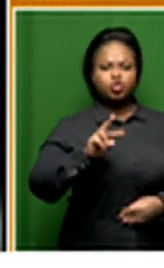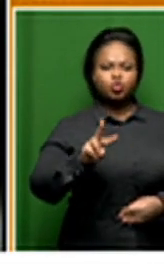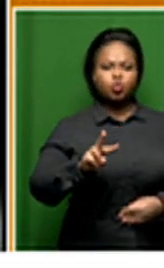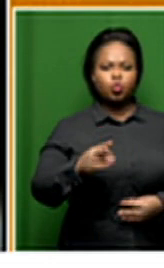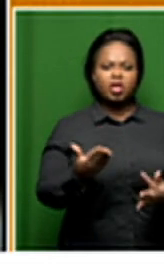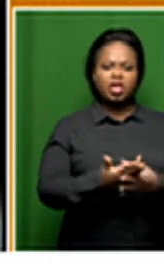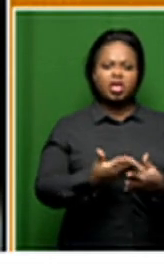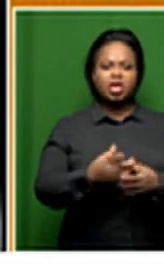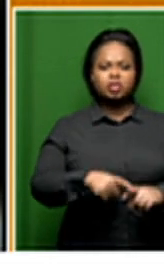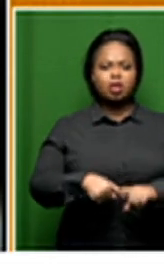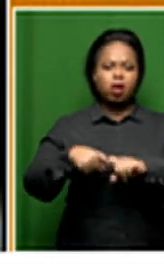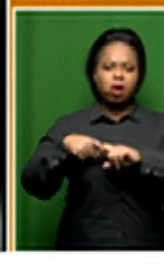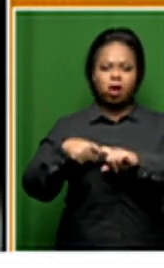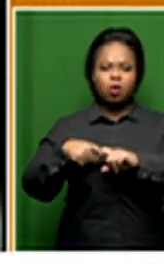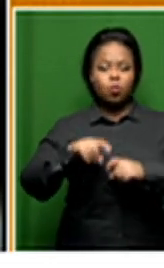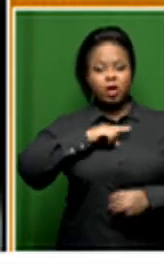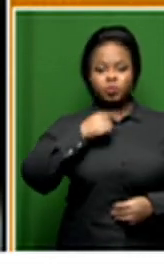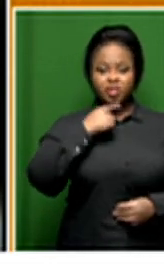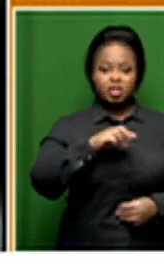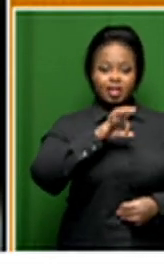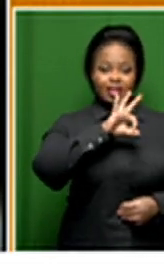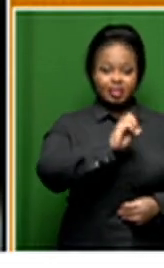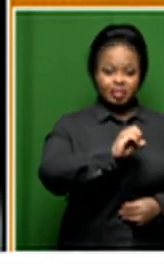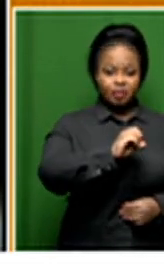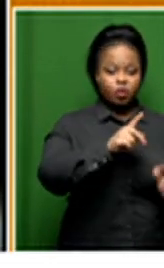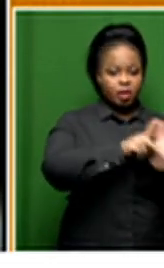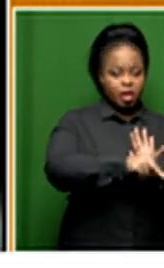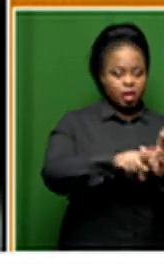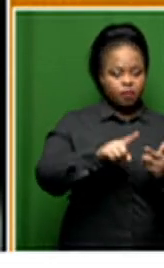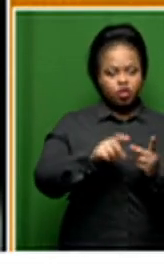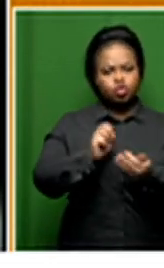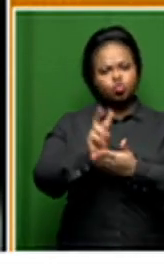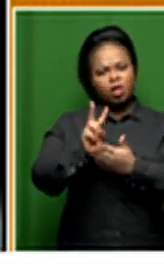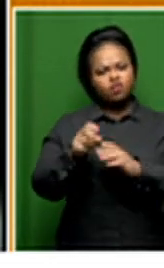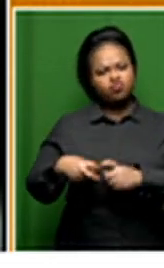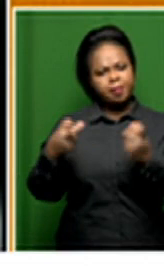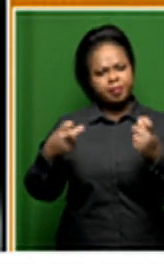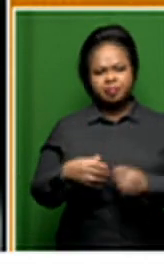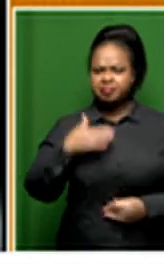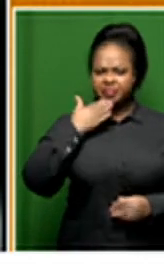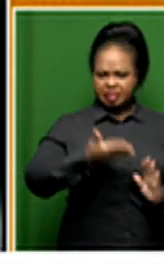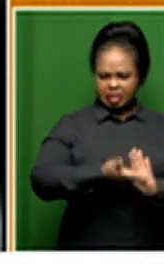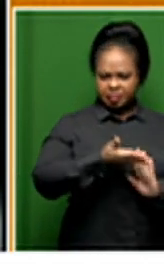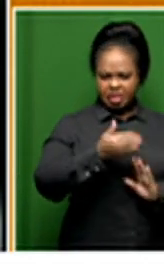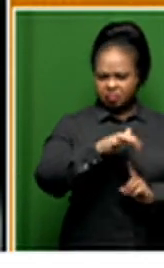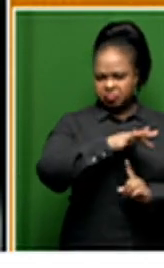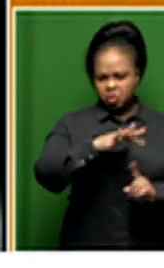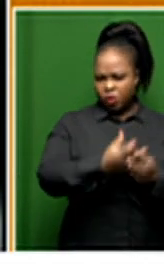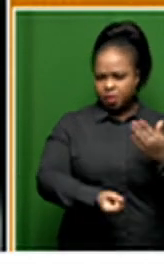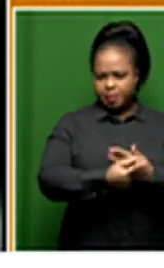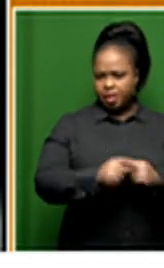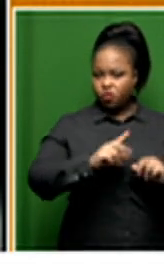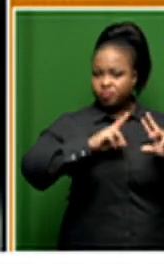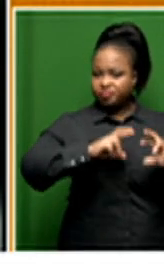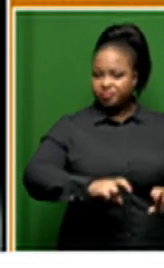cases, as mentioned in the introduction, 30 cases are for murder, 12 are for rape. Can you give us an update on their status in terms